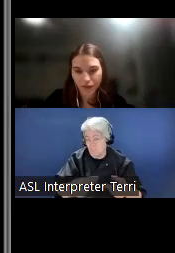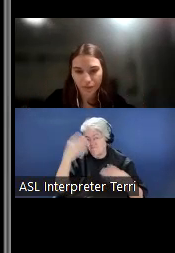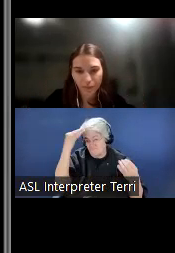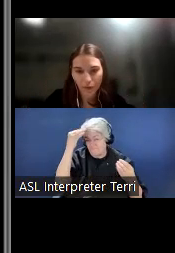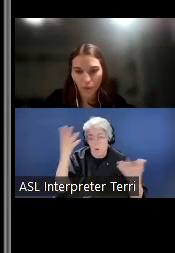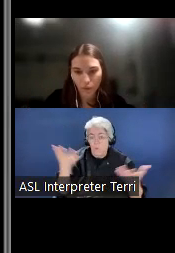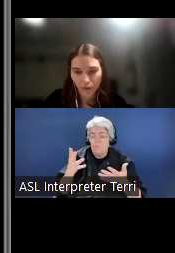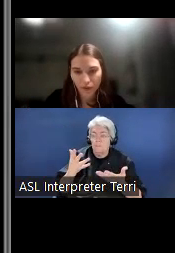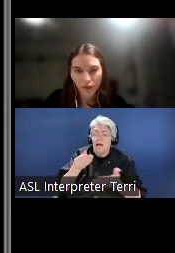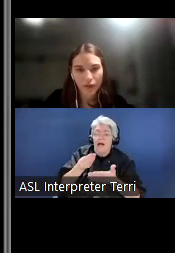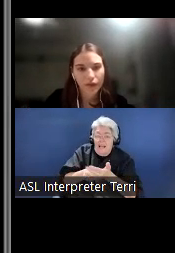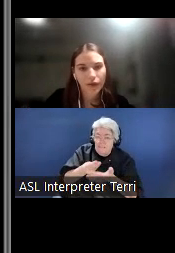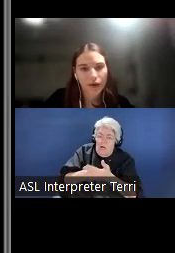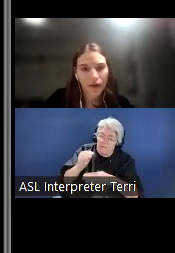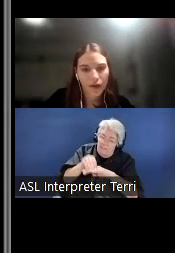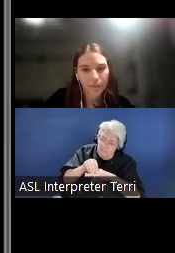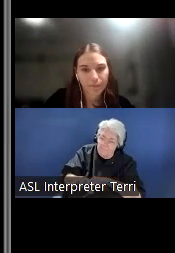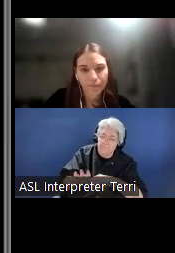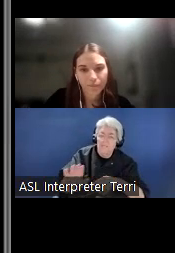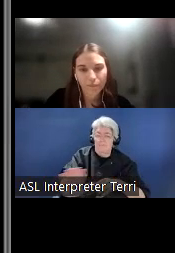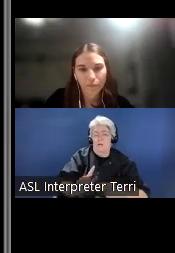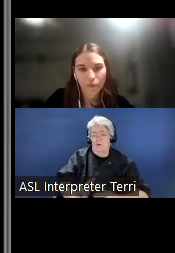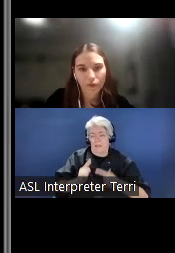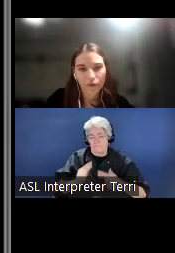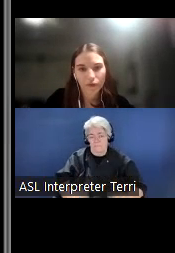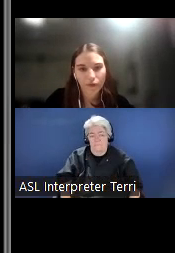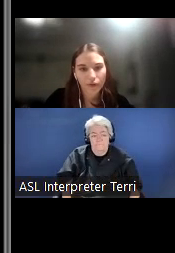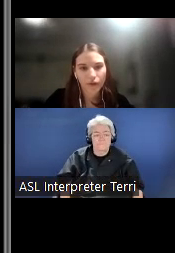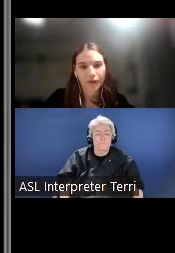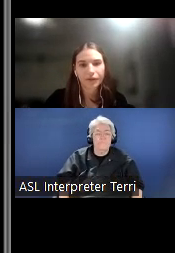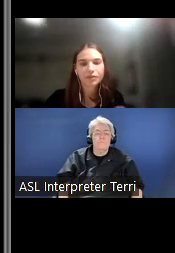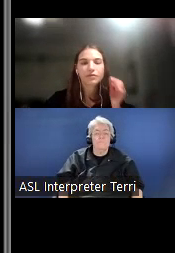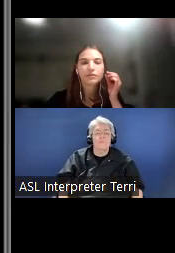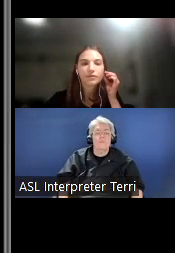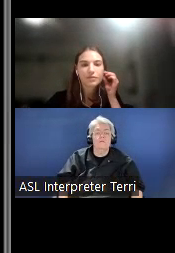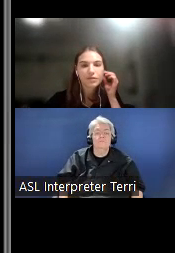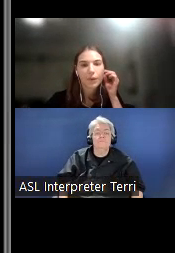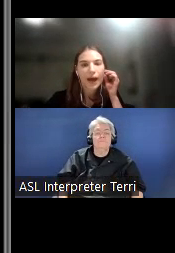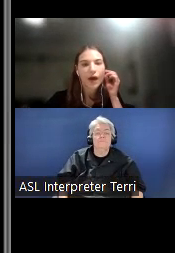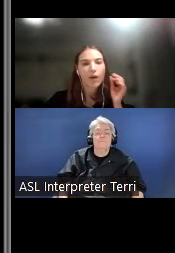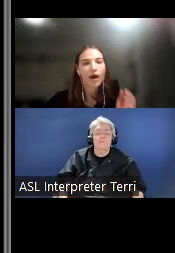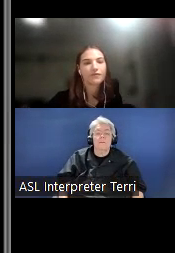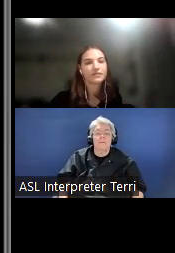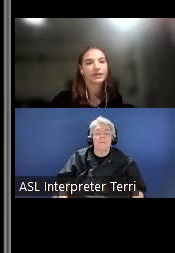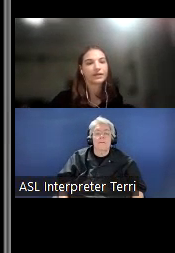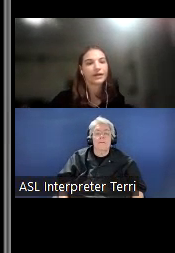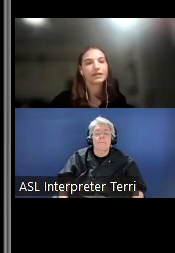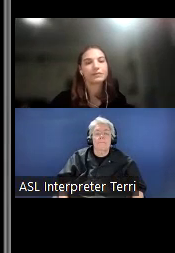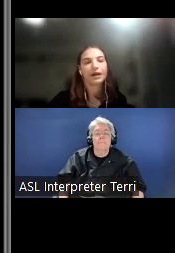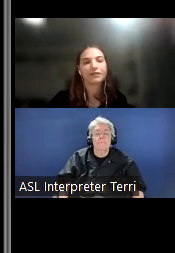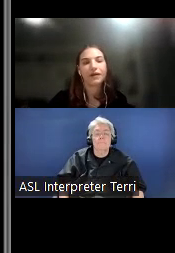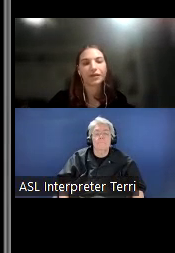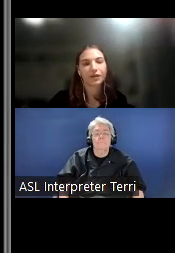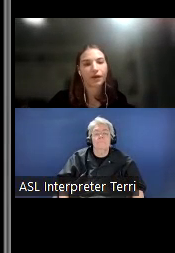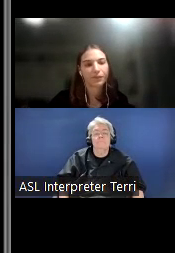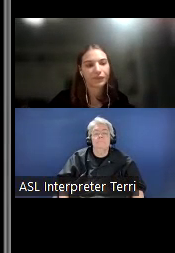So I'm going to launch this poll. All right. So how often